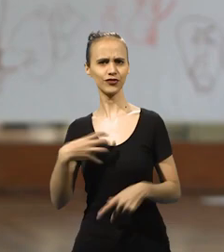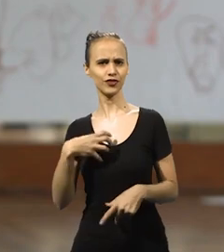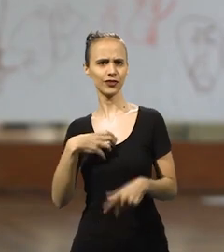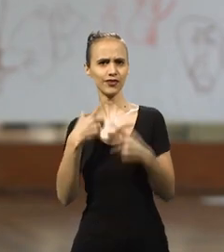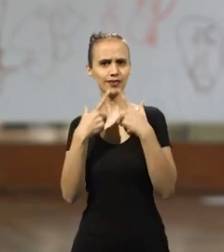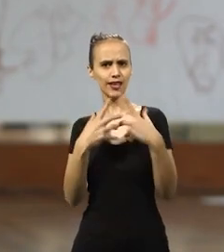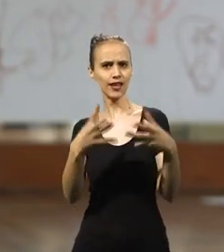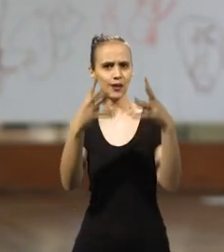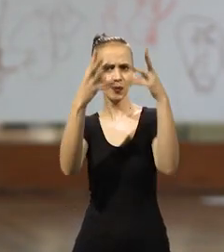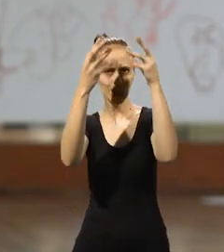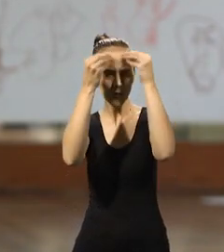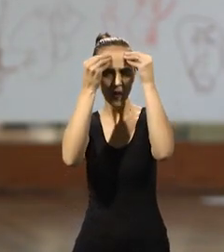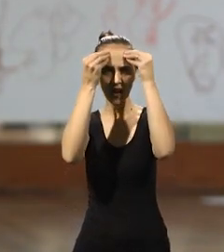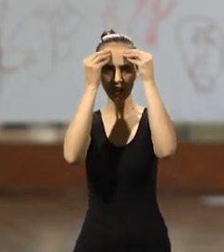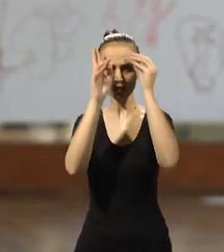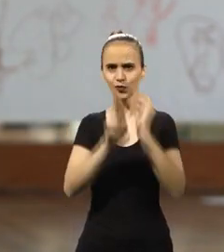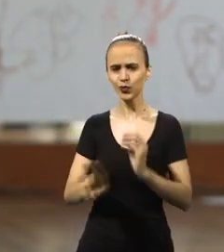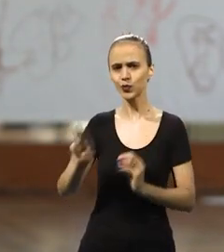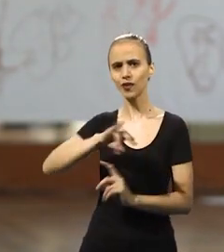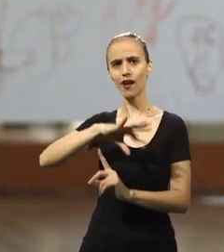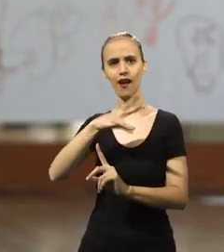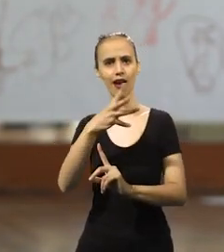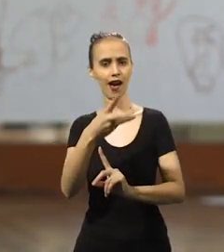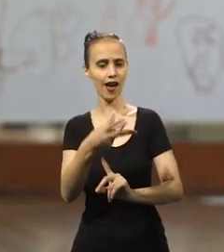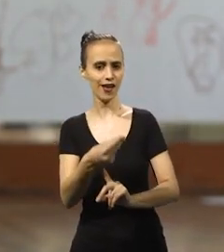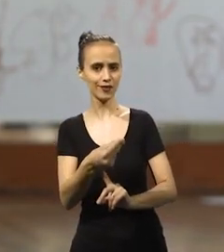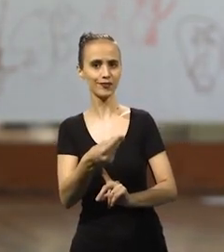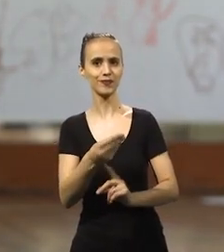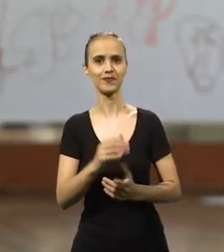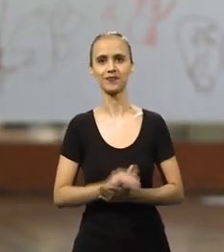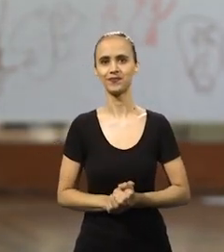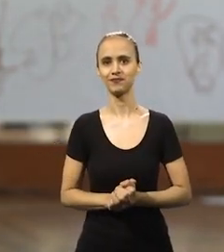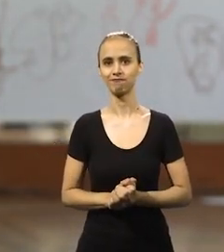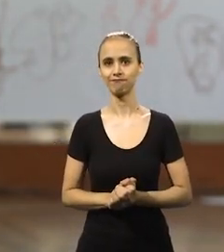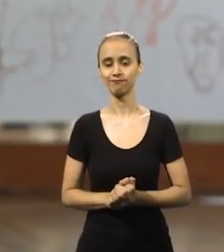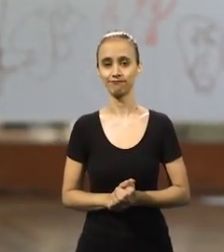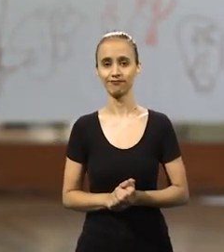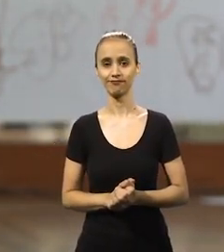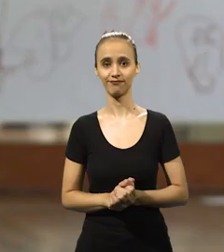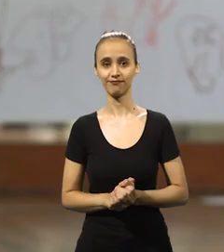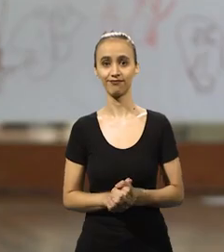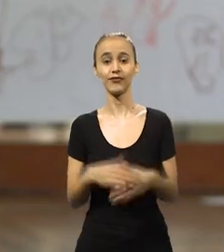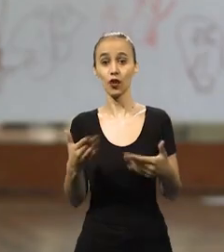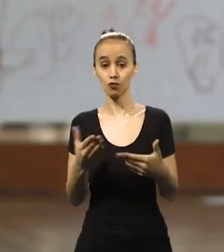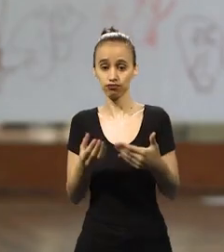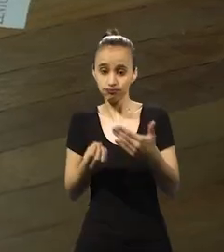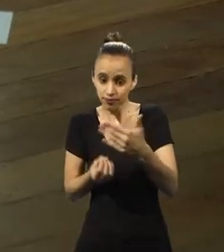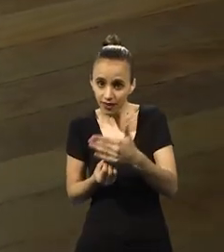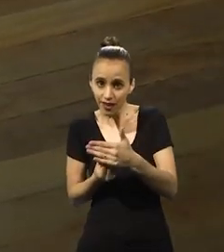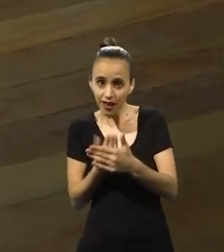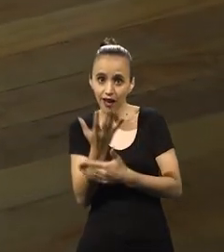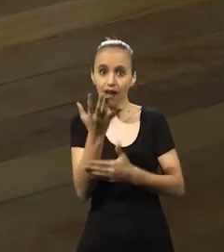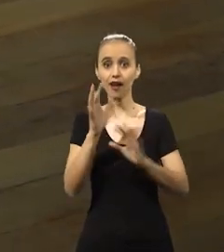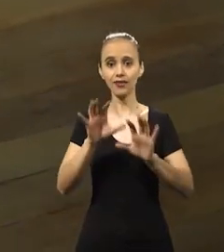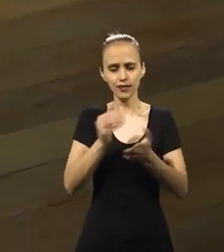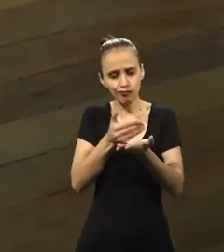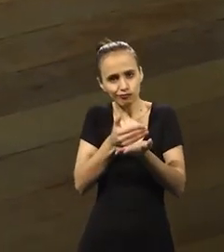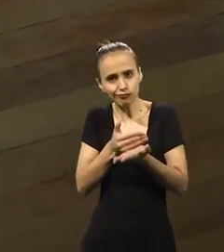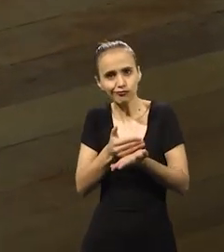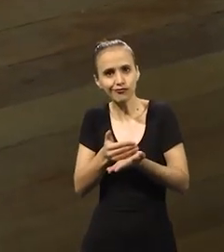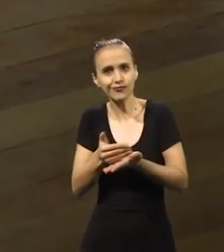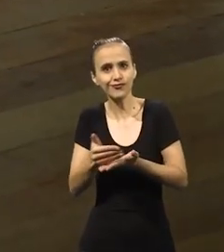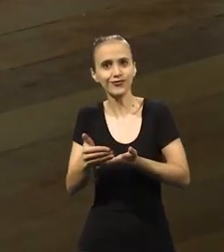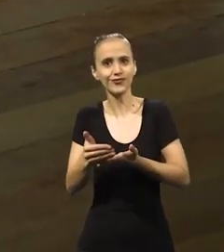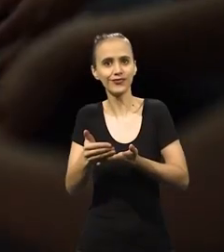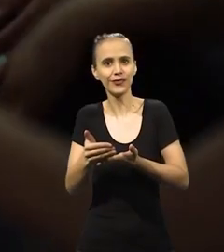use many different languages in order to meet the other. This was the contest where everything was